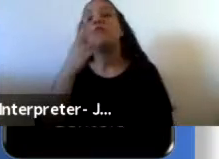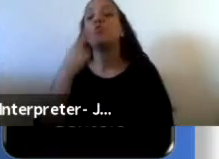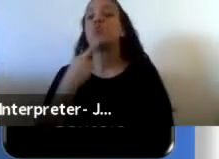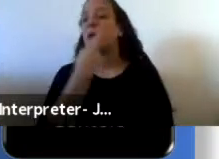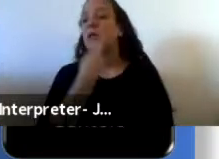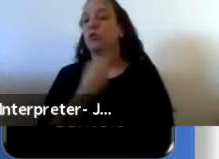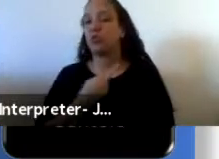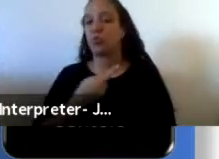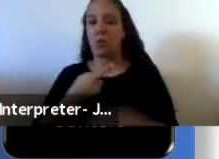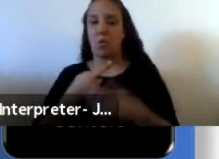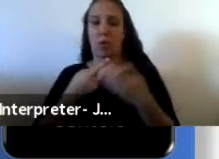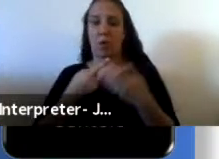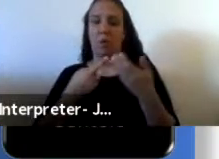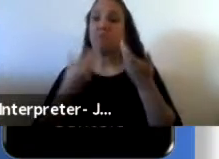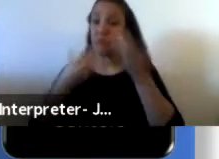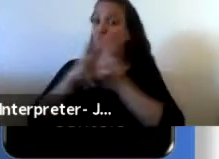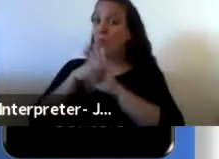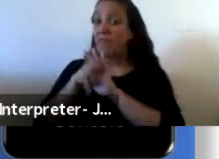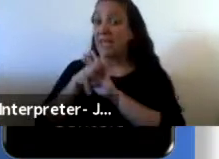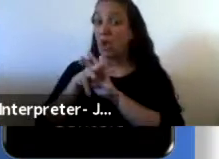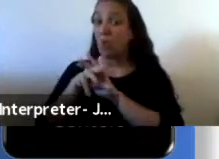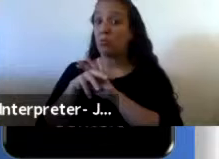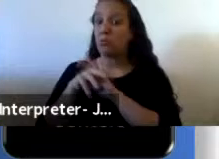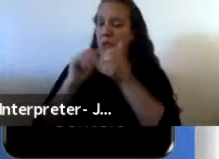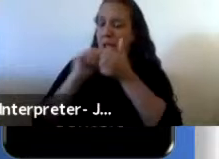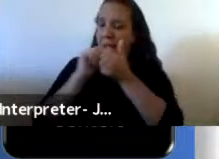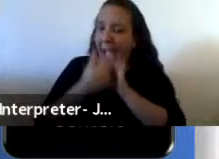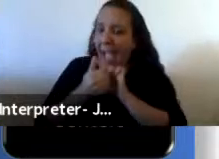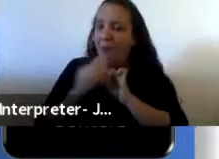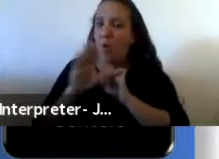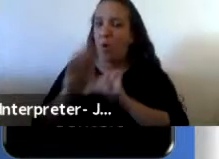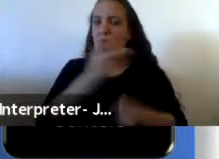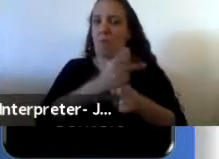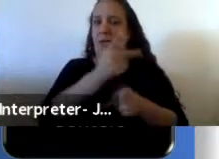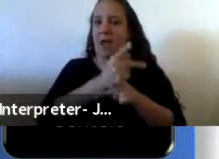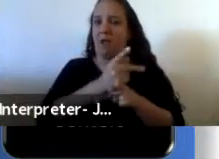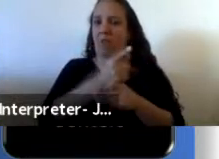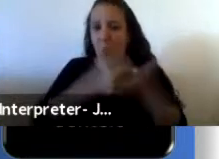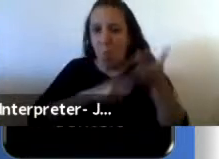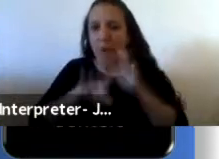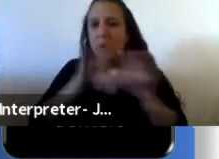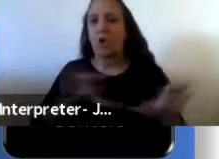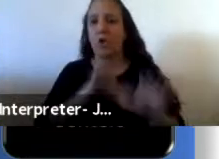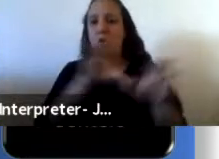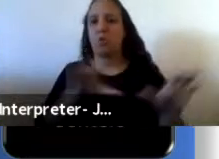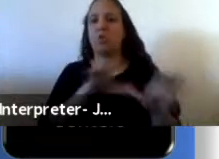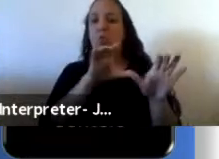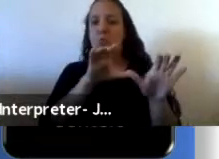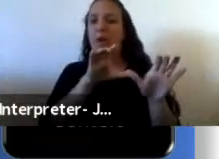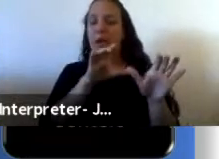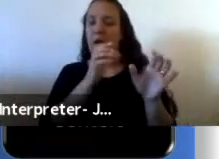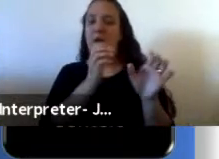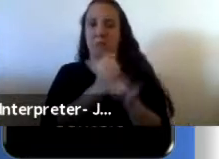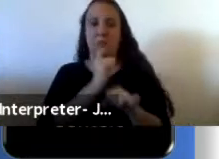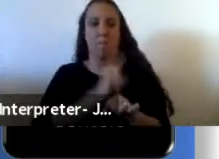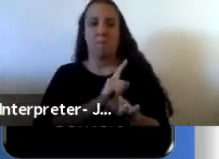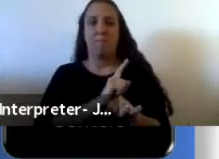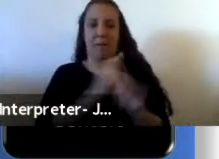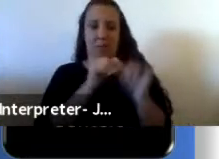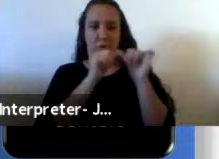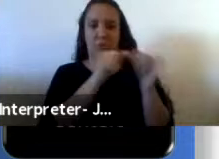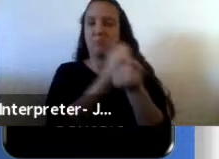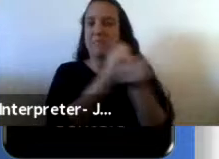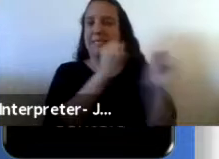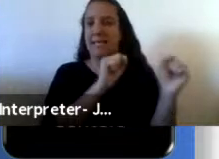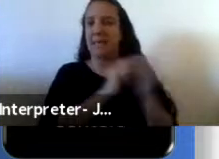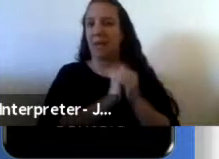What cautions are you taking? Precautions, actually. What is it that you're doing in order to come in and bring people in to the forefront? And